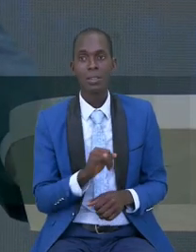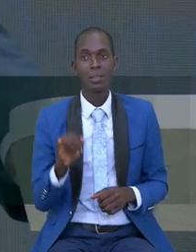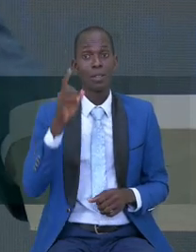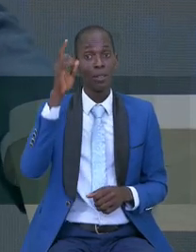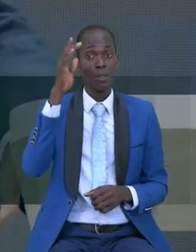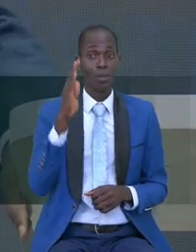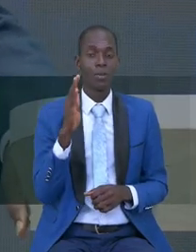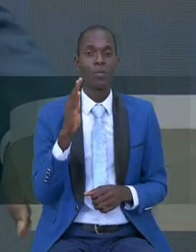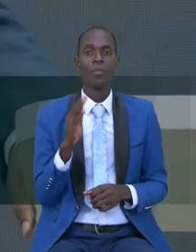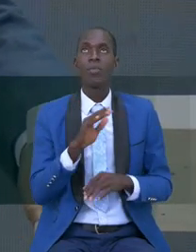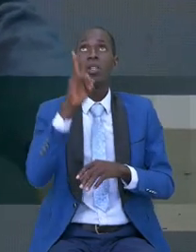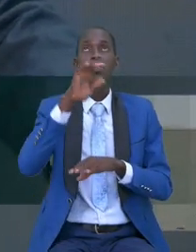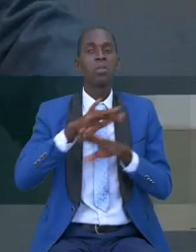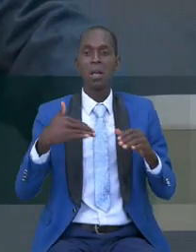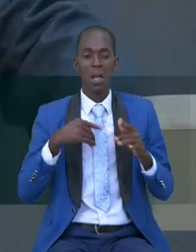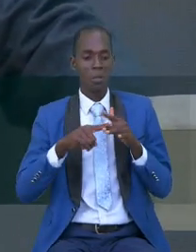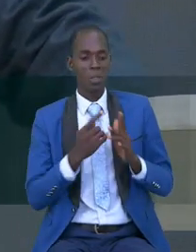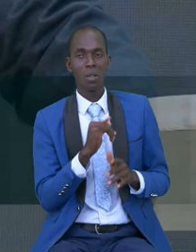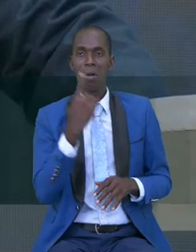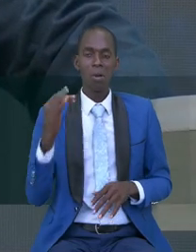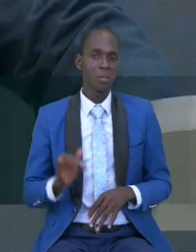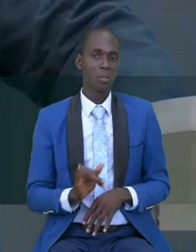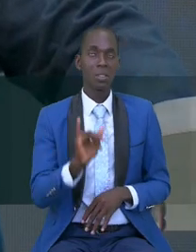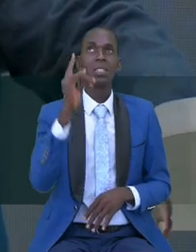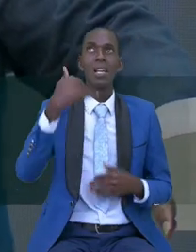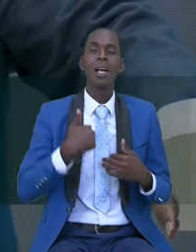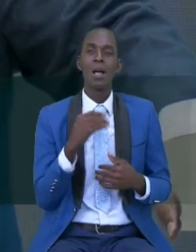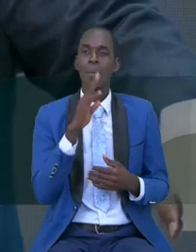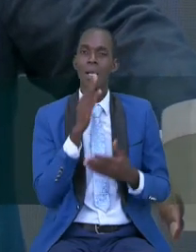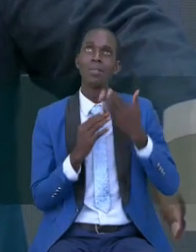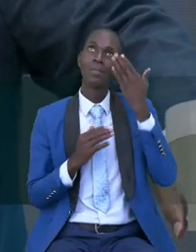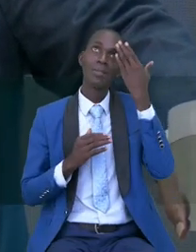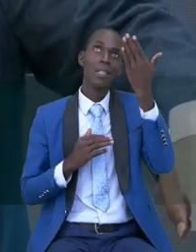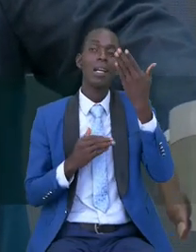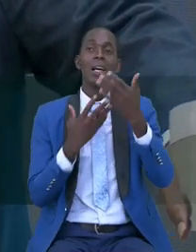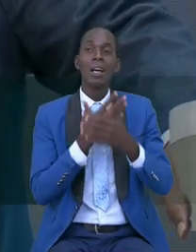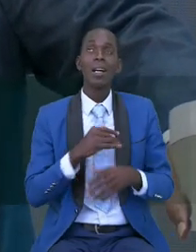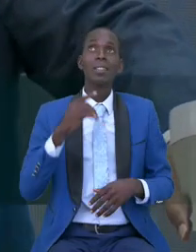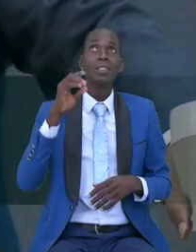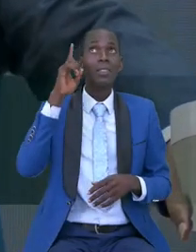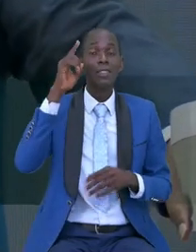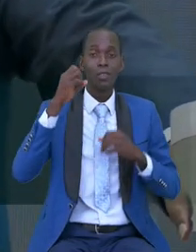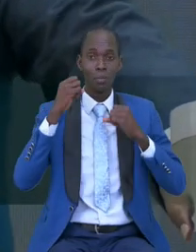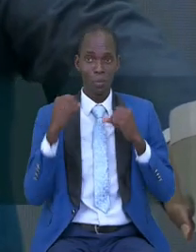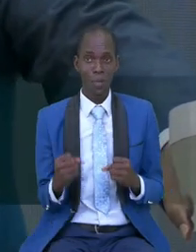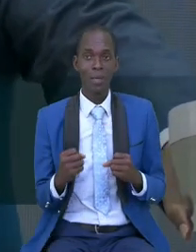any beginning. From all eternity, he had been. And his power